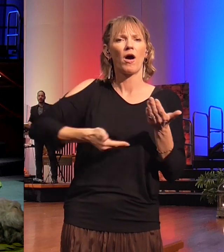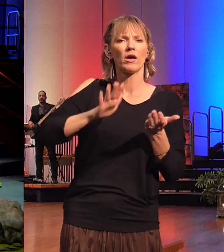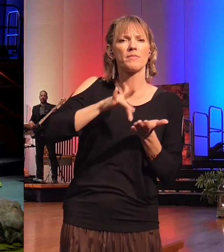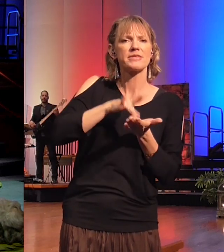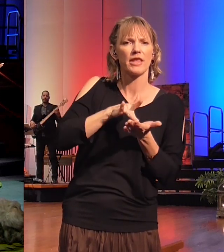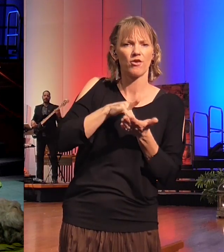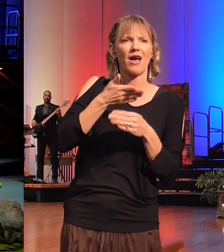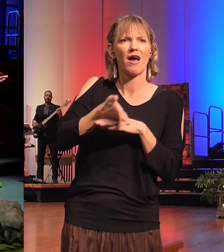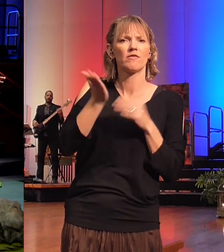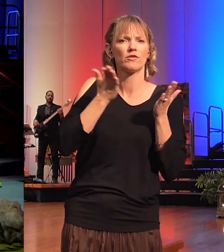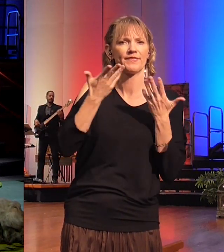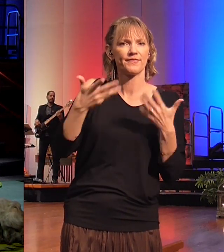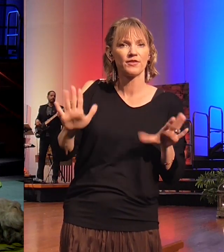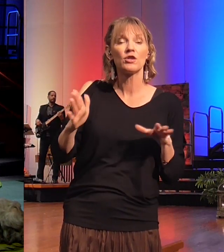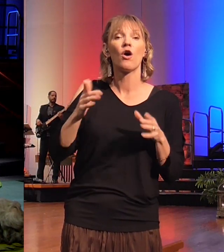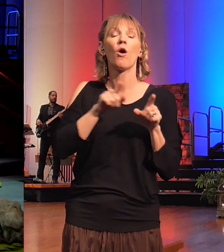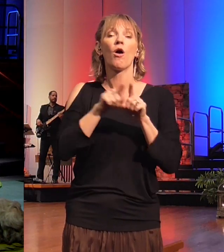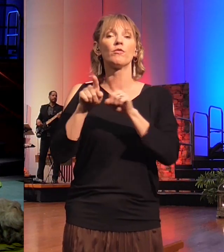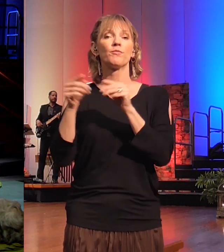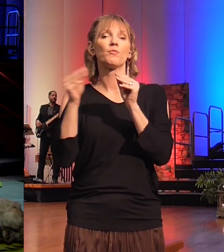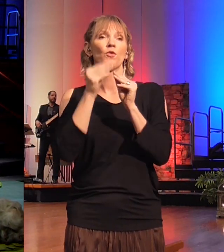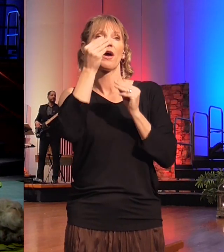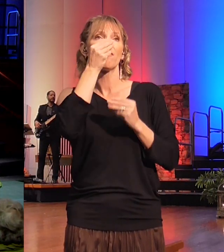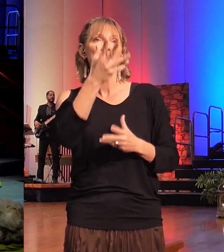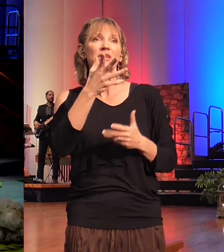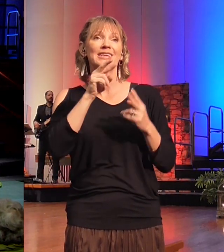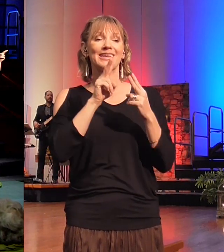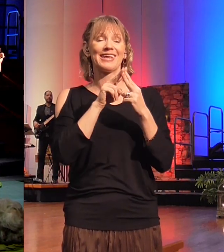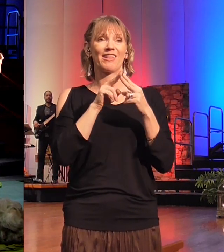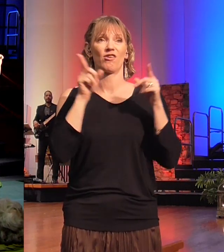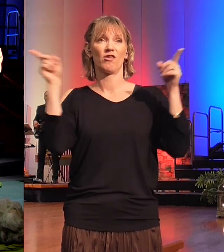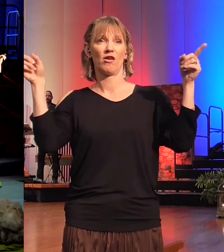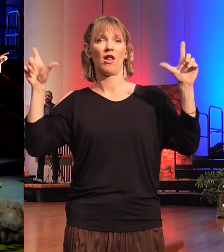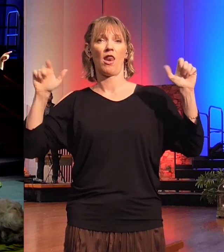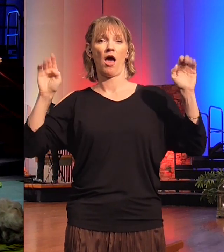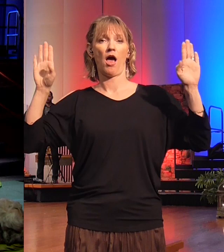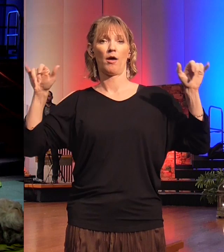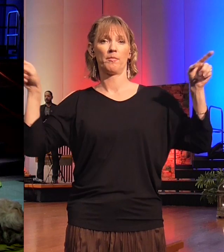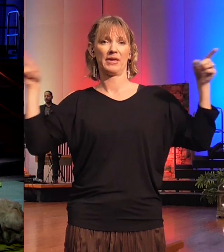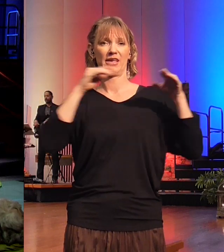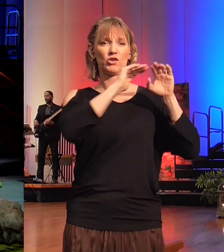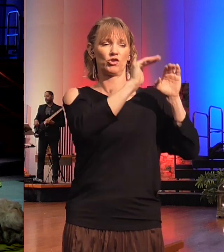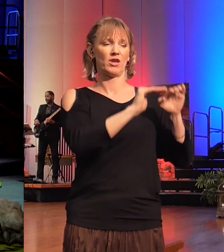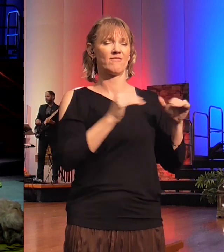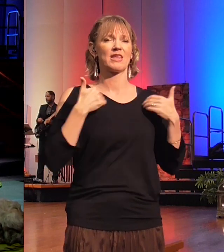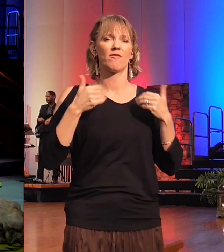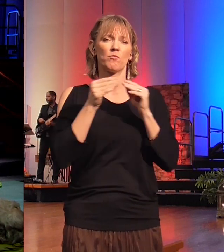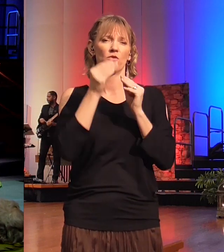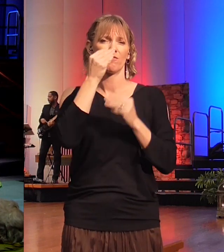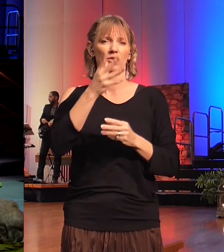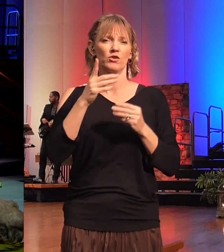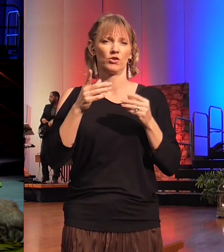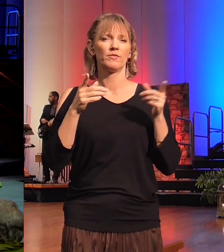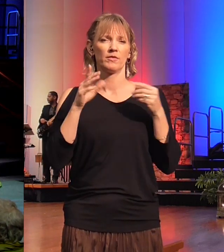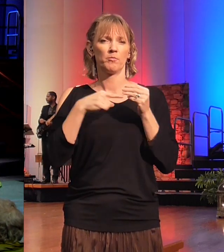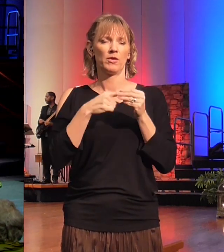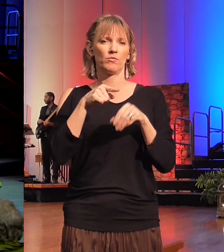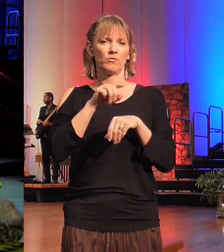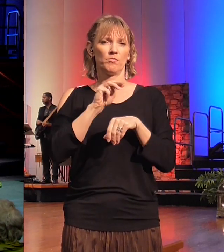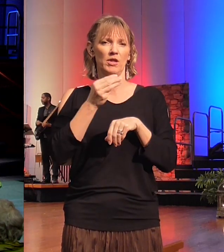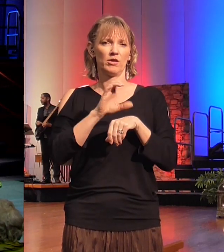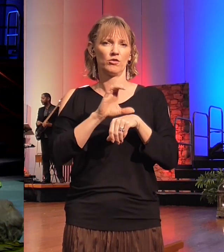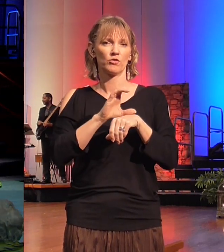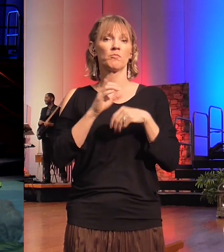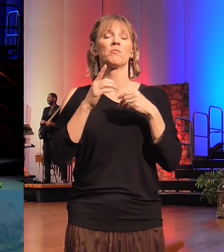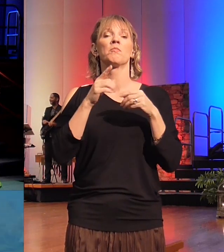also, more information either end of the lobby on the shelves about Mile High. And also, our blessed practitioners are down